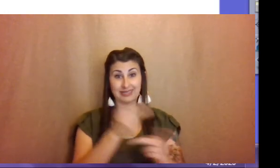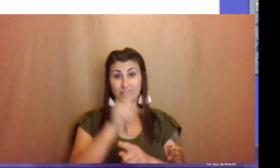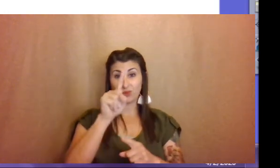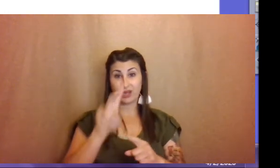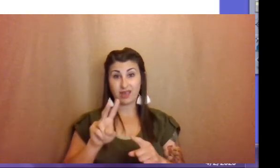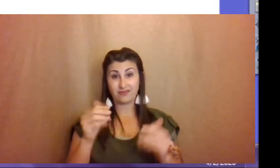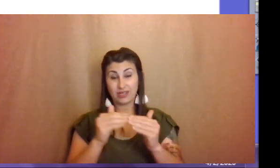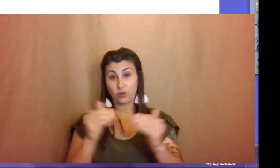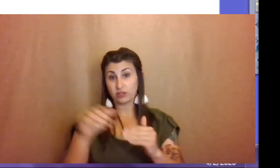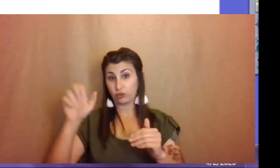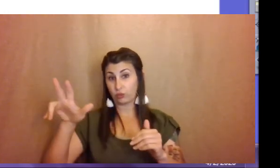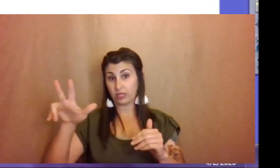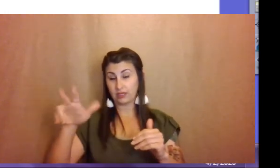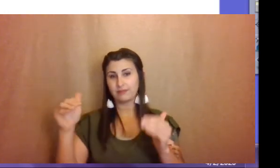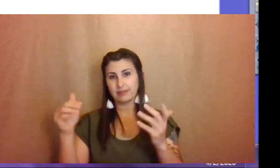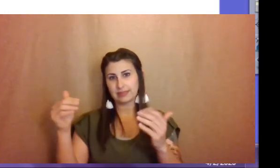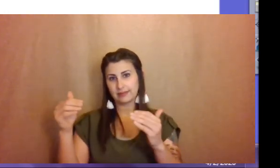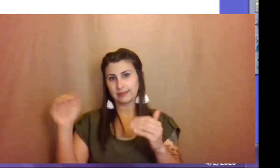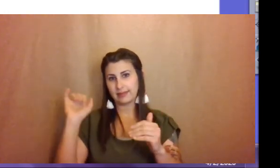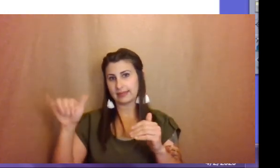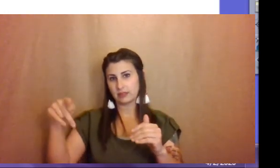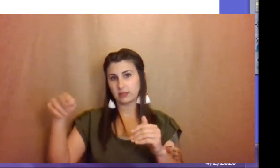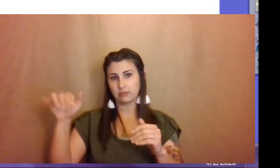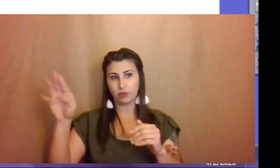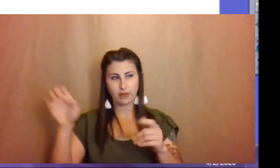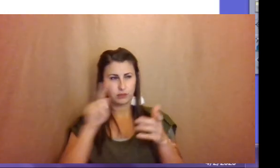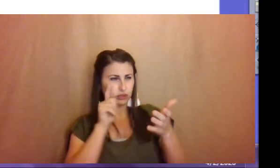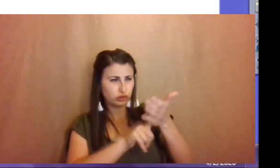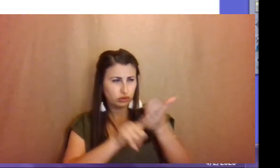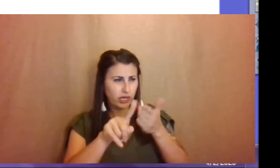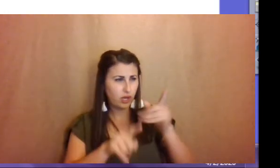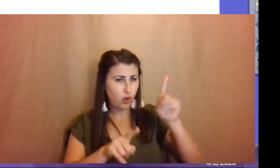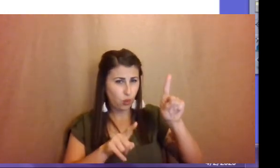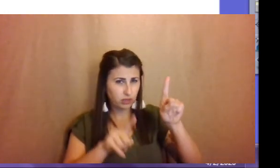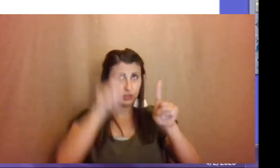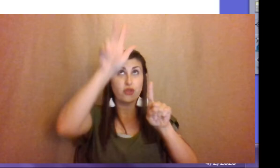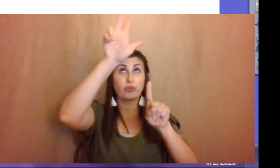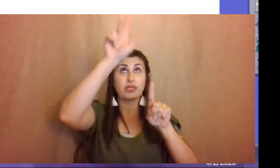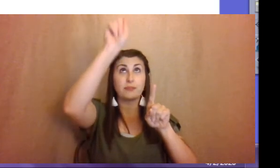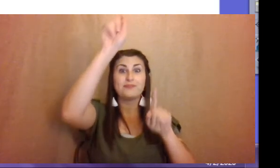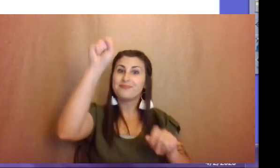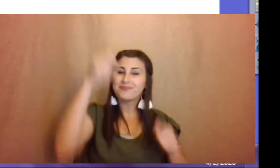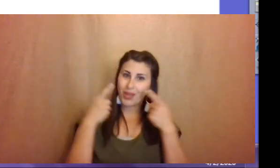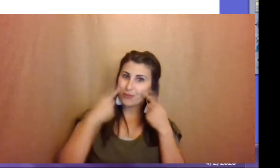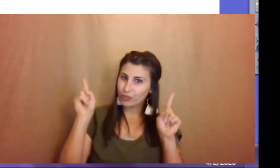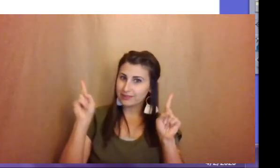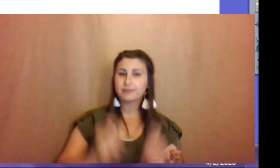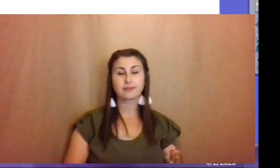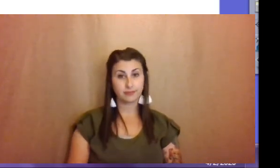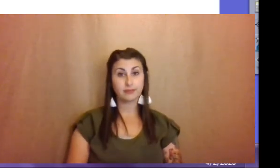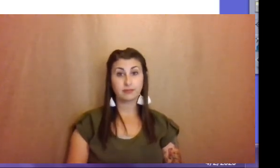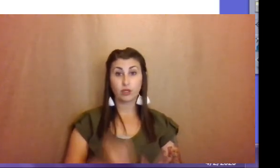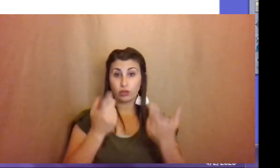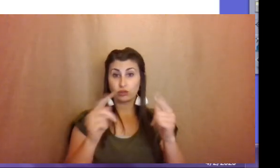times 1/2 is 3, which equals A prime. Let's check. 1, 3. That works